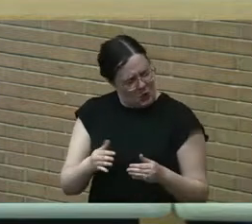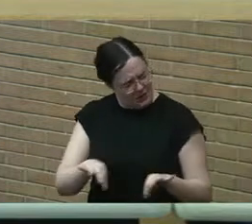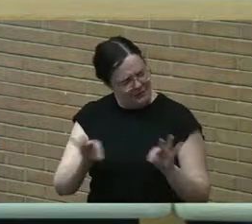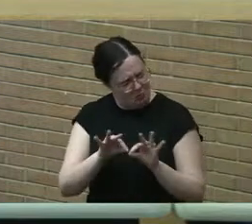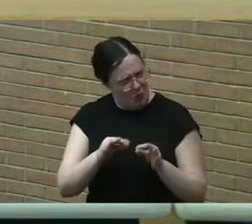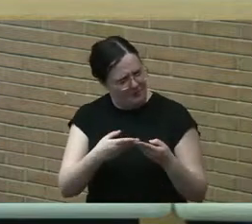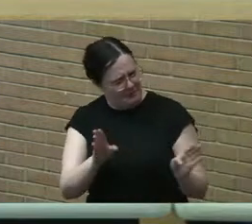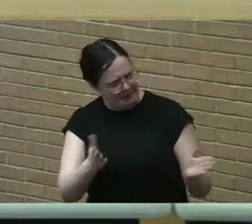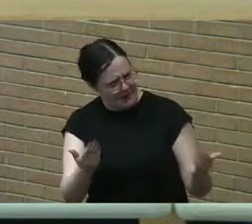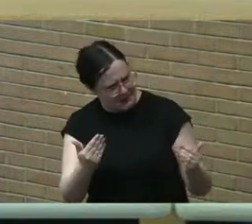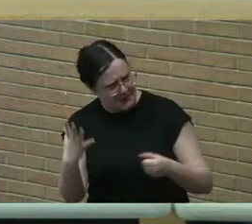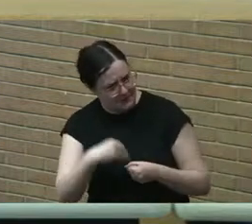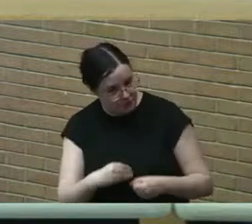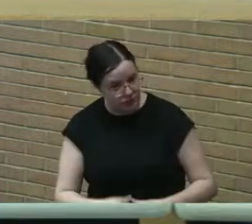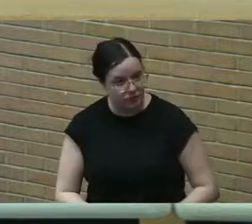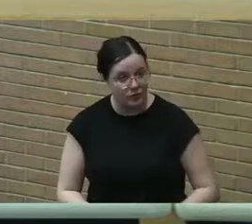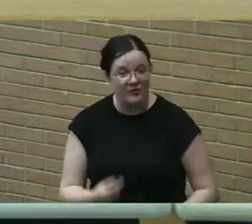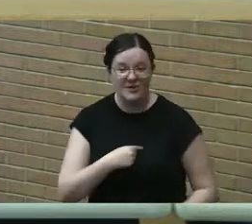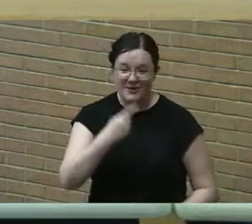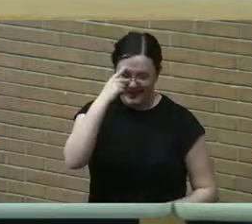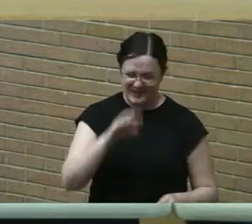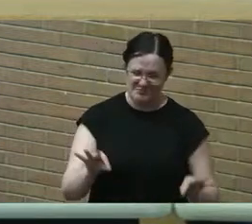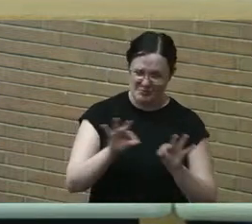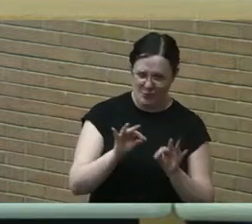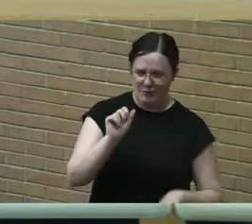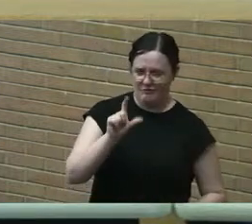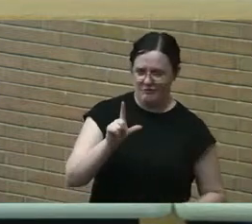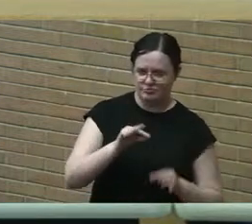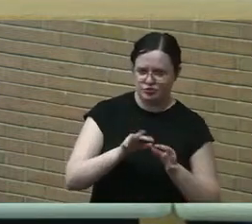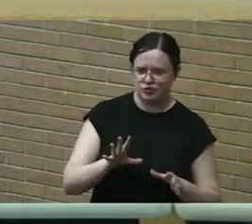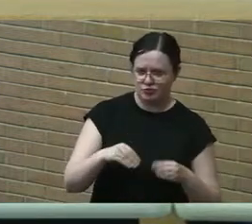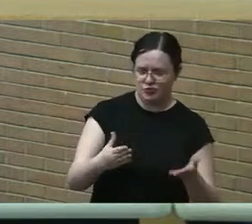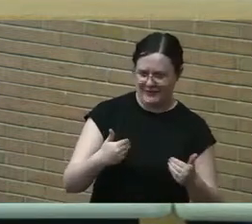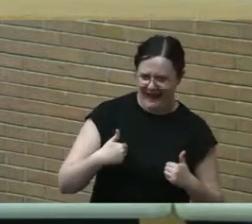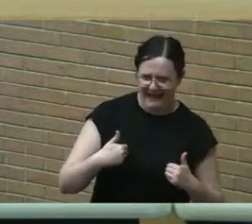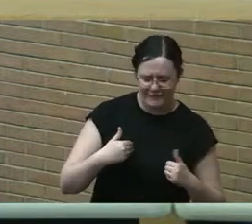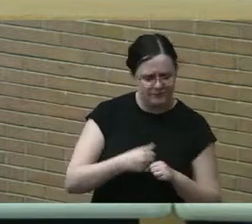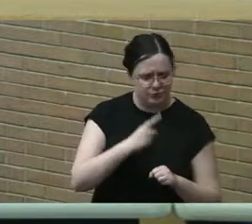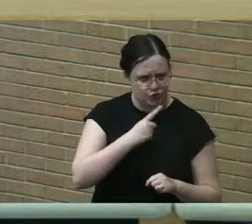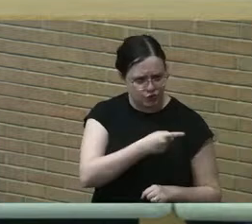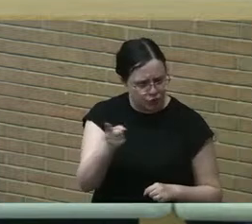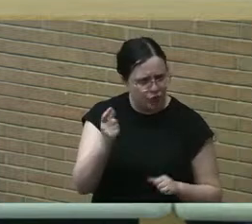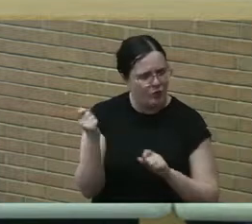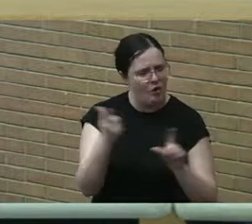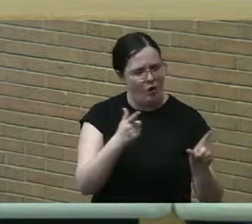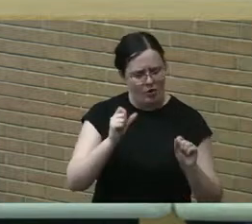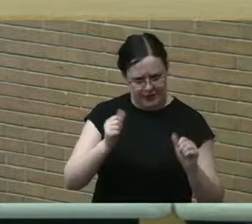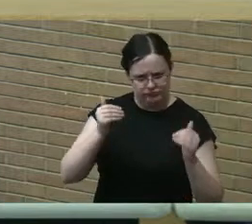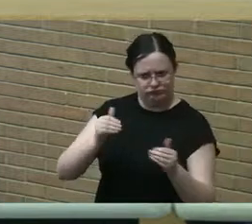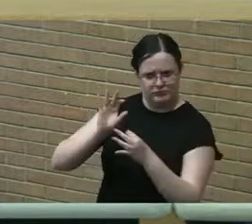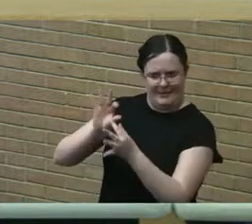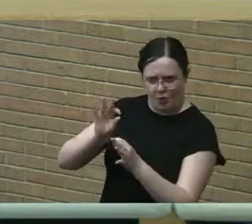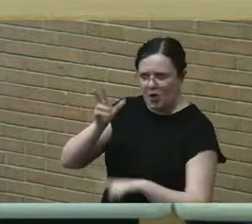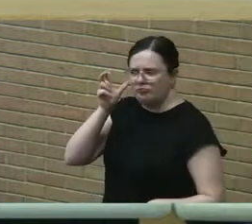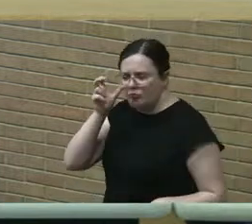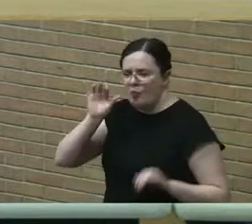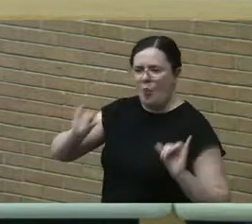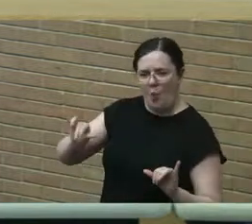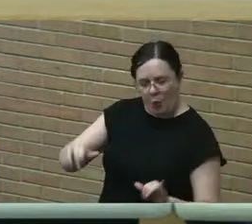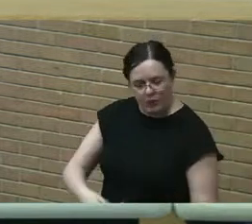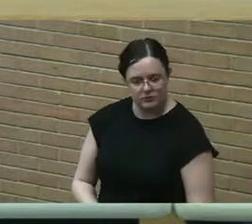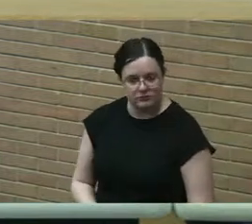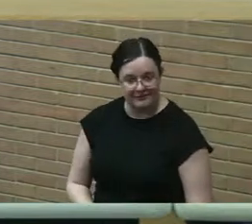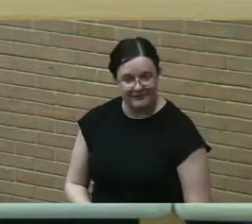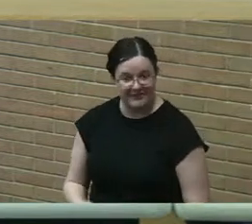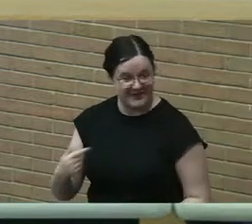ASL interpreters so that everyone can hear that input. We have chosen, and we do at